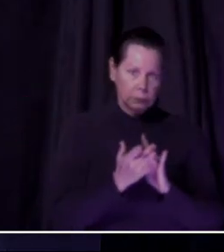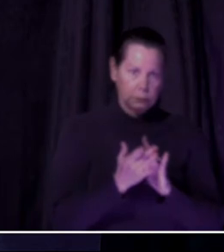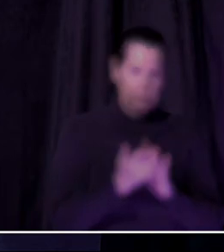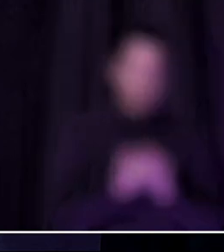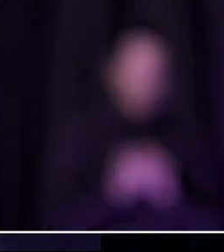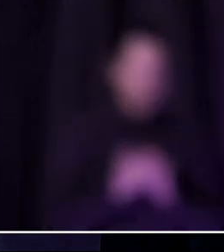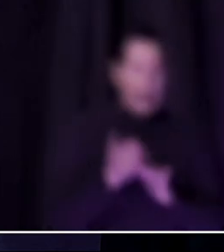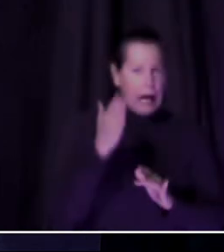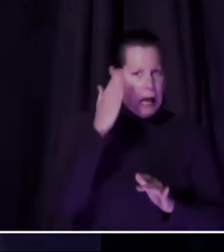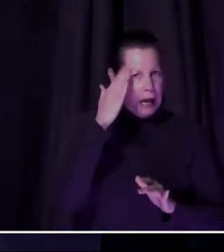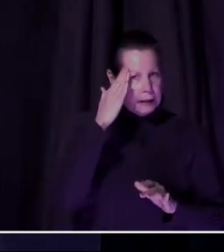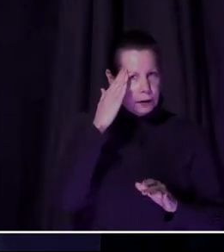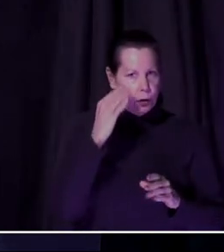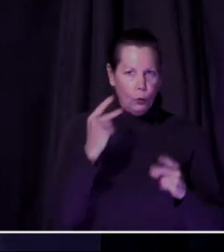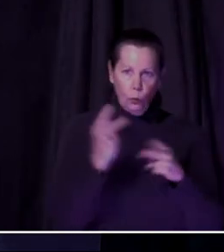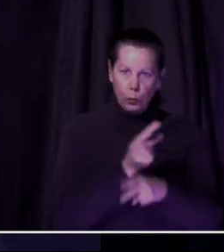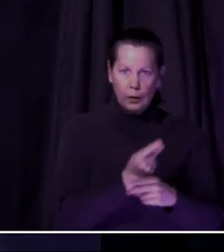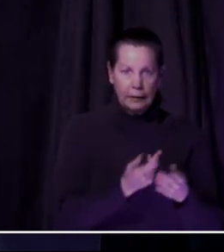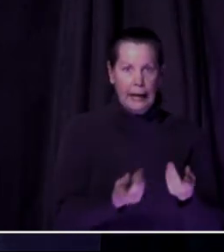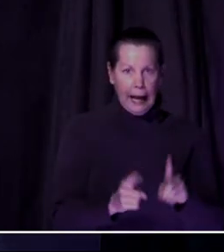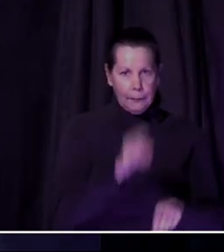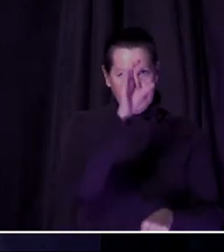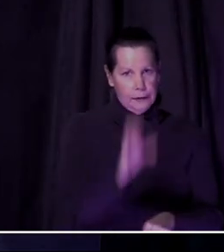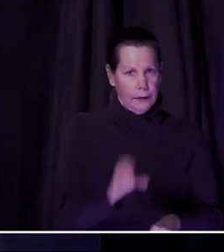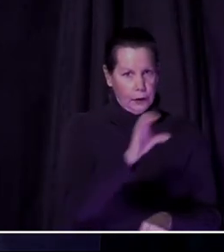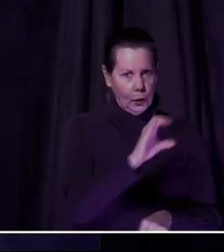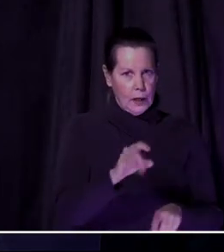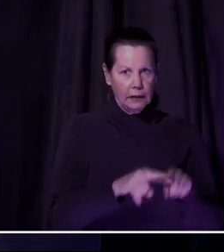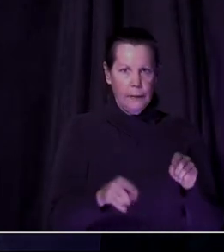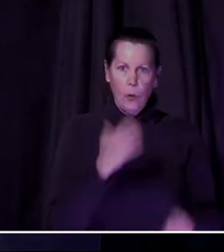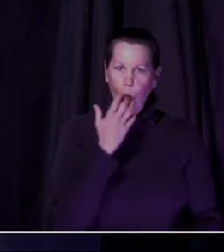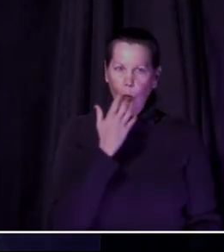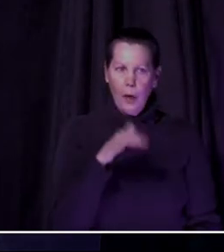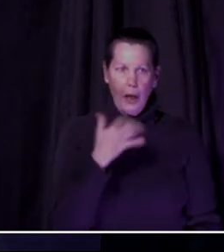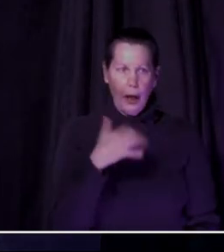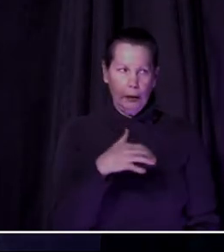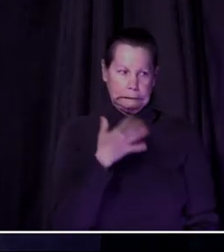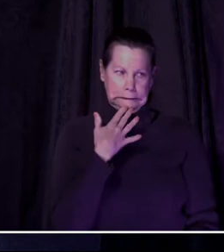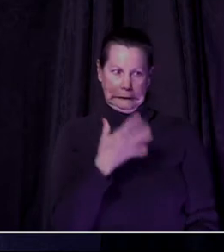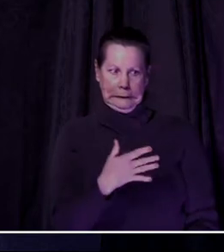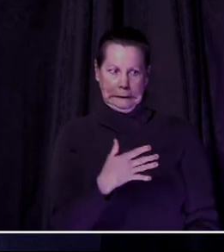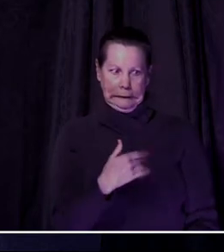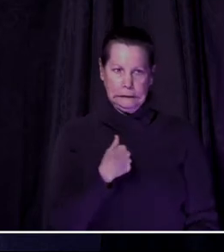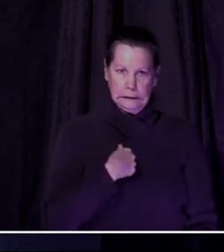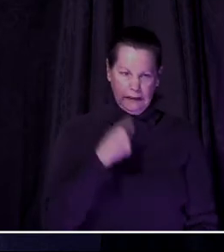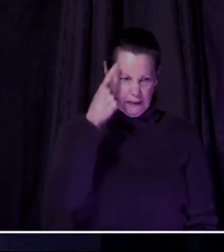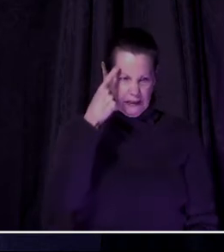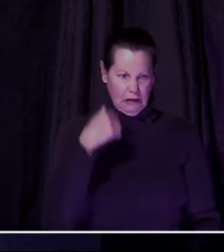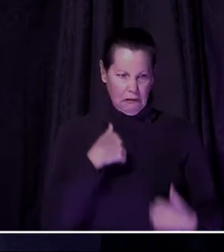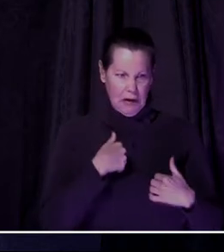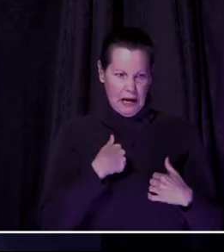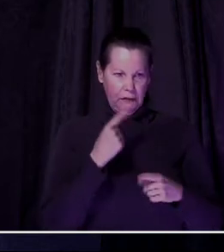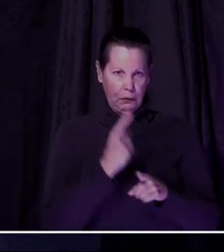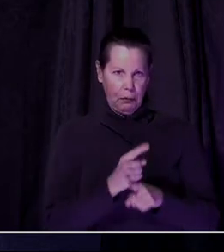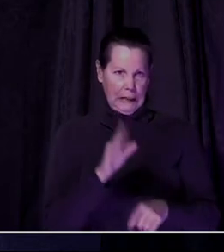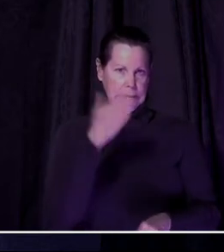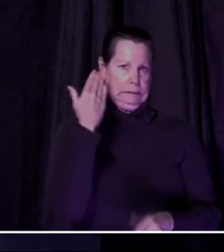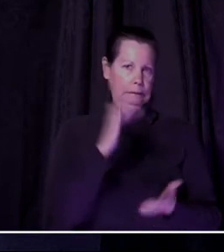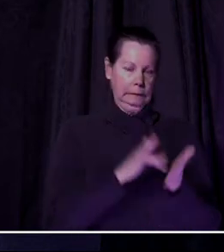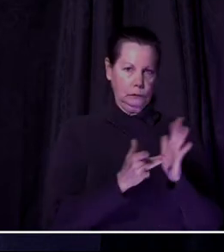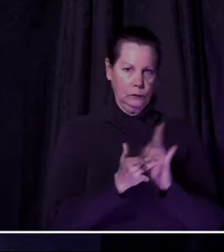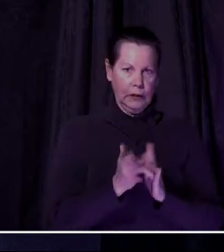did worse, you know, as far as being on the cross, but wow, the audacity. Jesus said this here. He